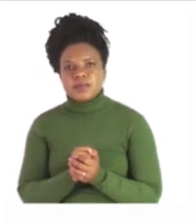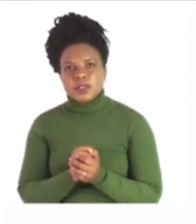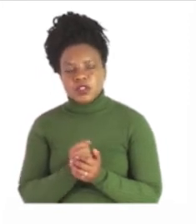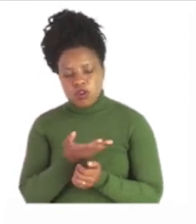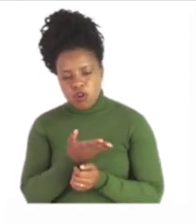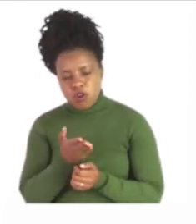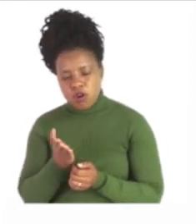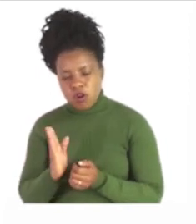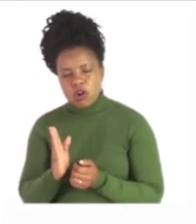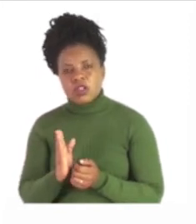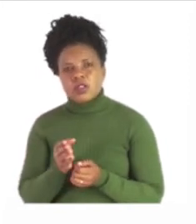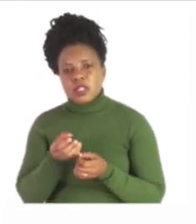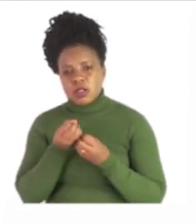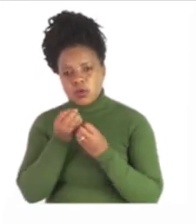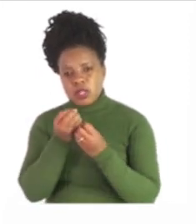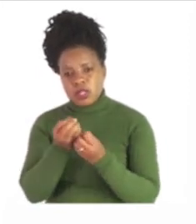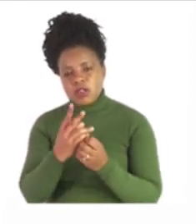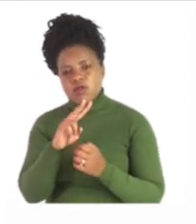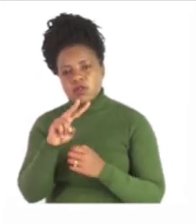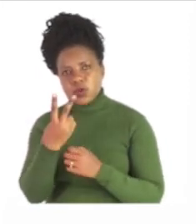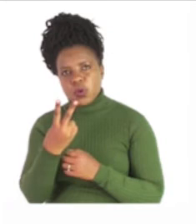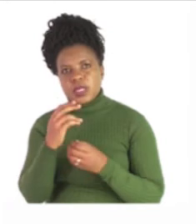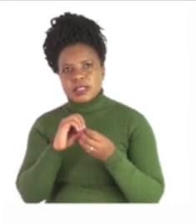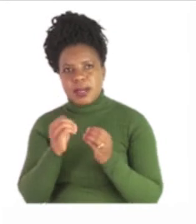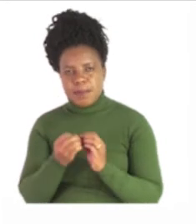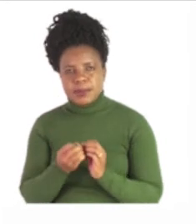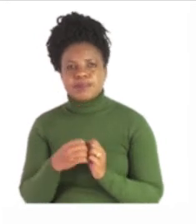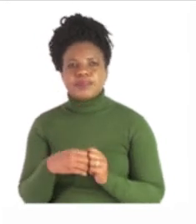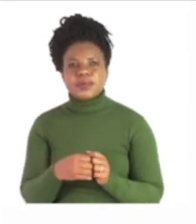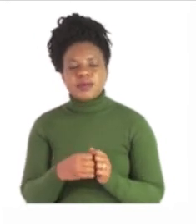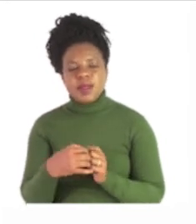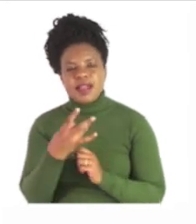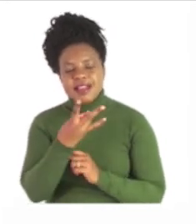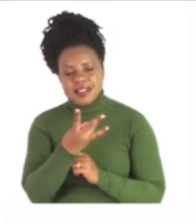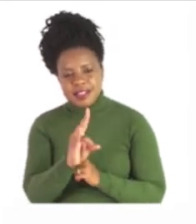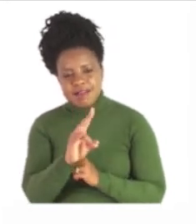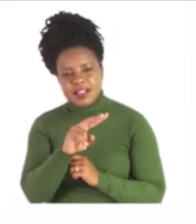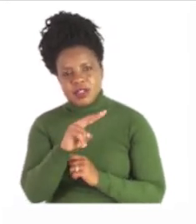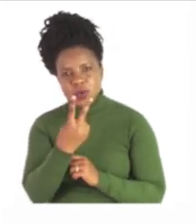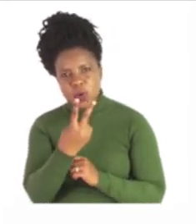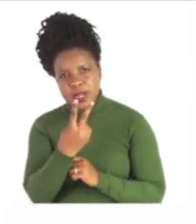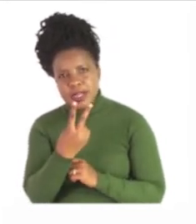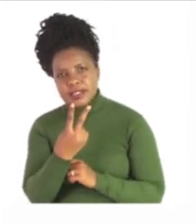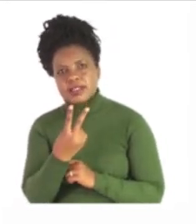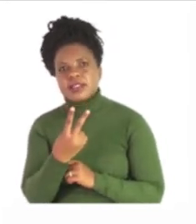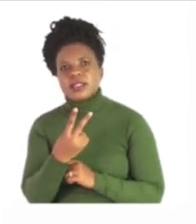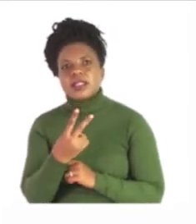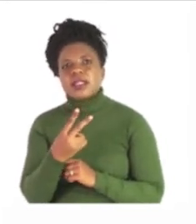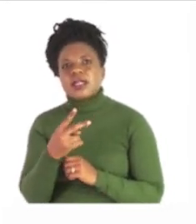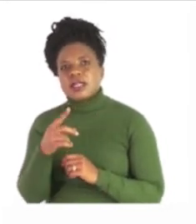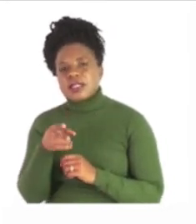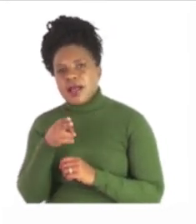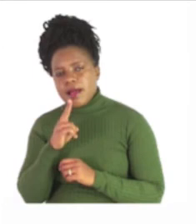36. We have 7 squared, which is 7 times 7 gives you 49, 8 squared, which is 8